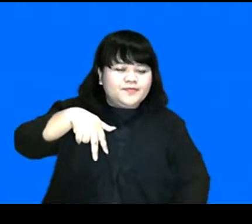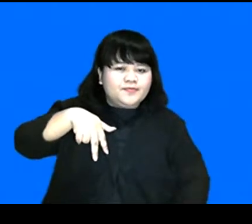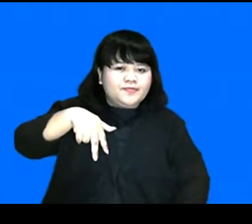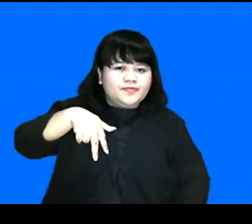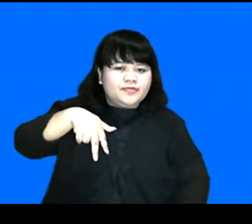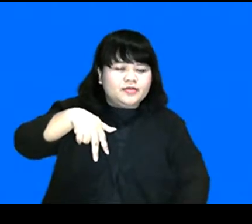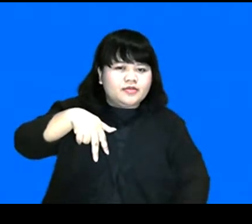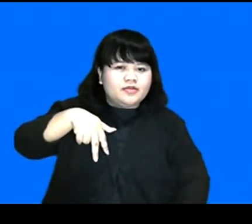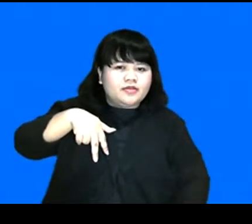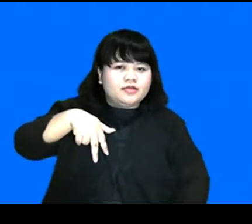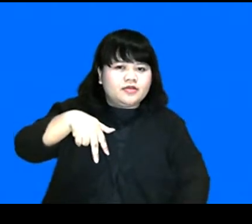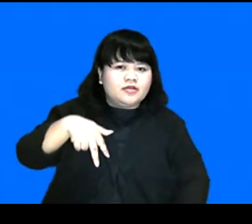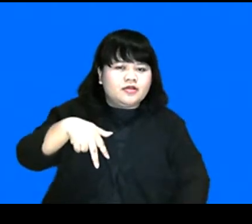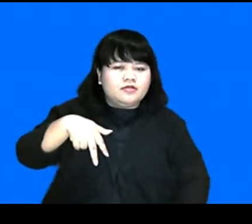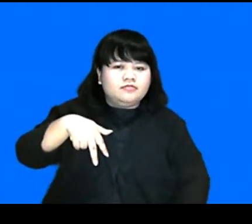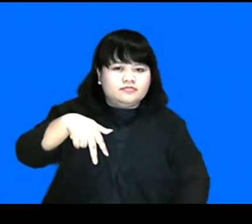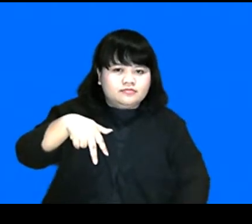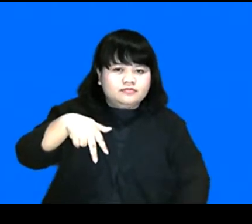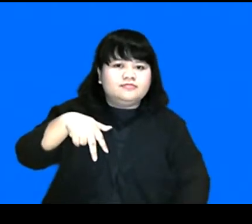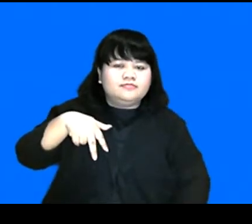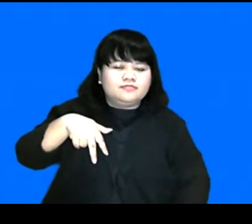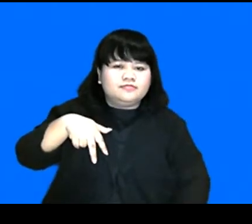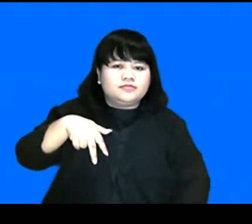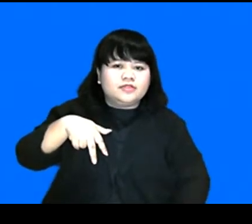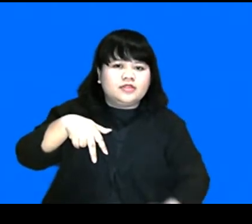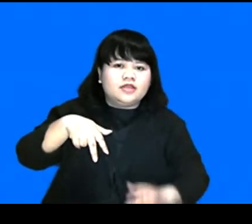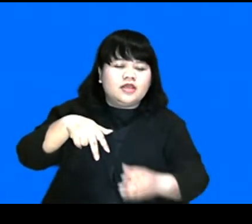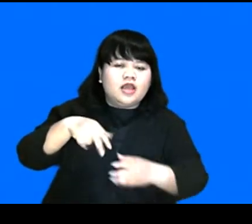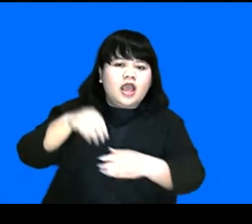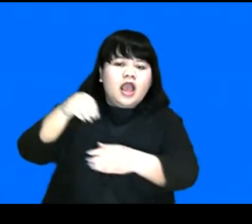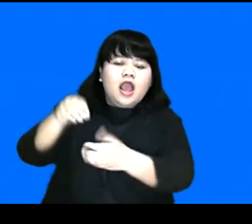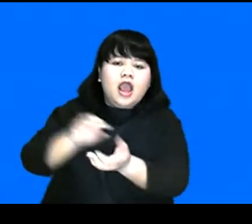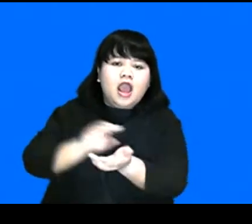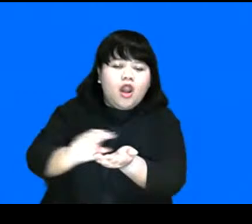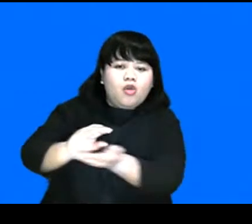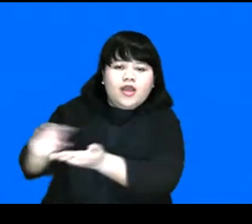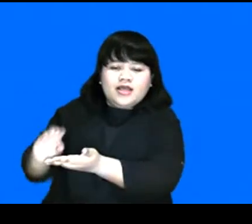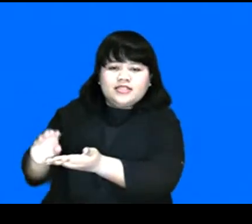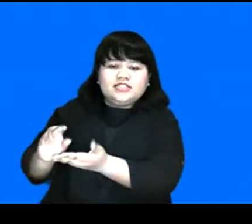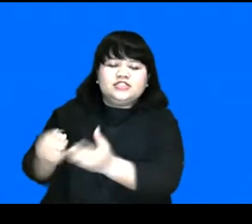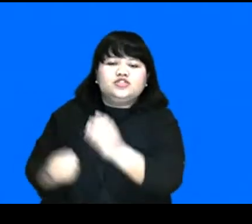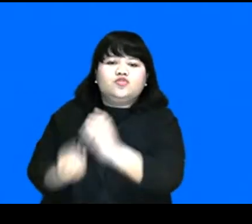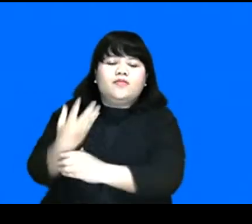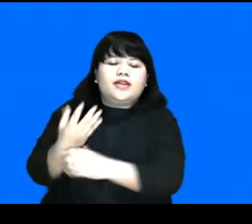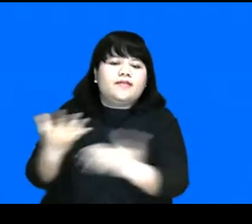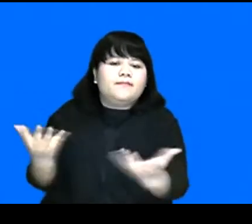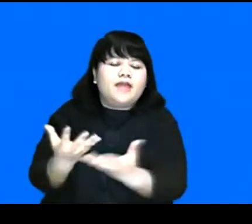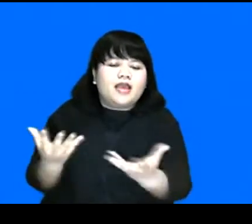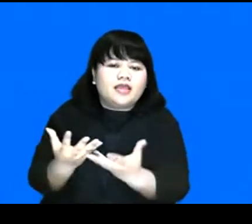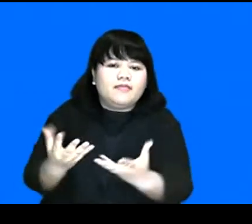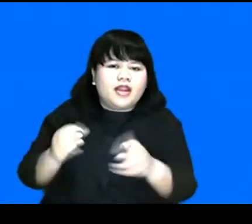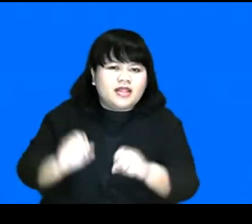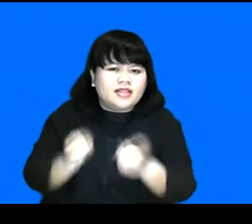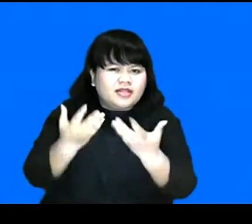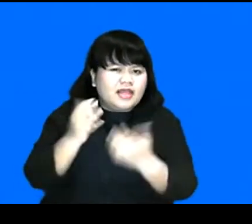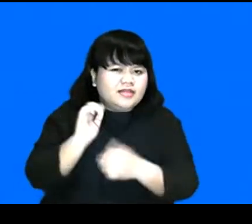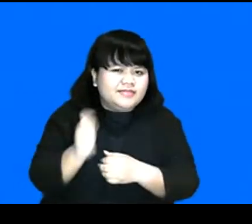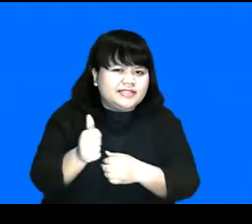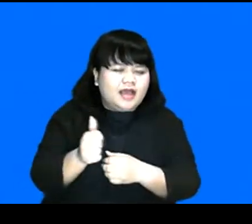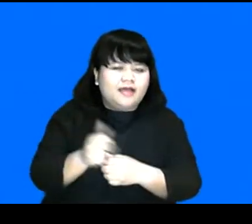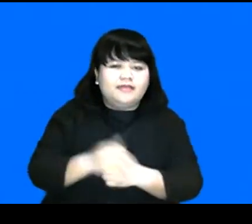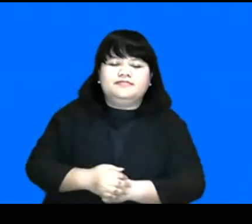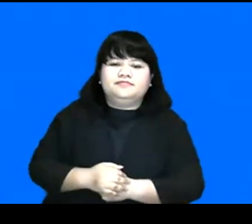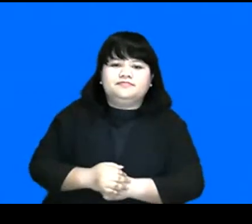of resources. And how can this happen? Right now, we know that women pay